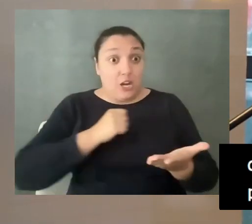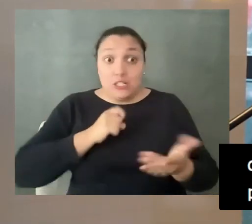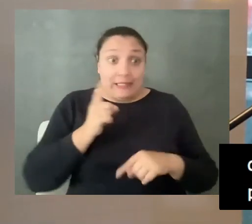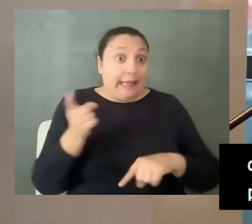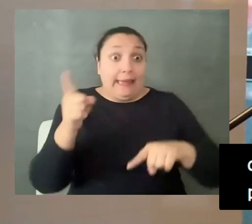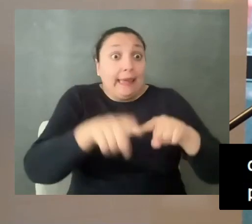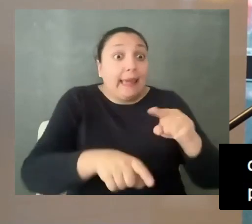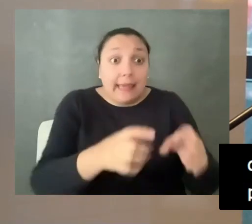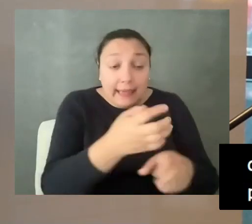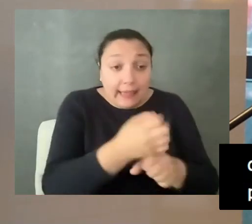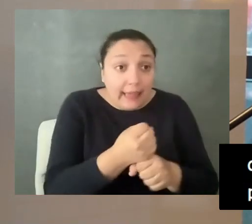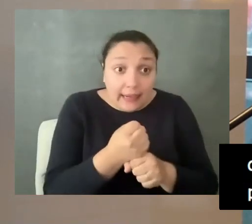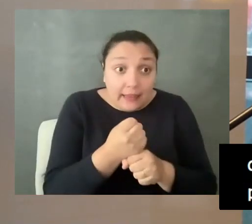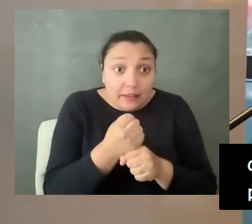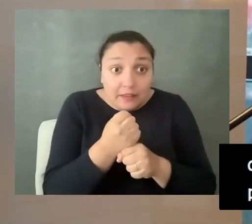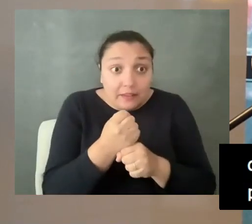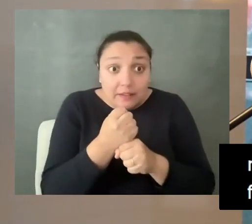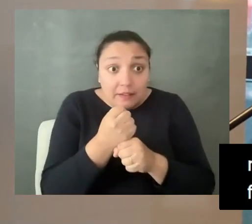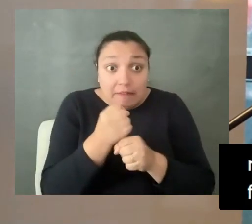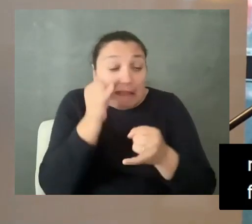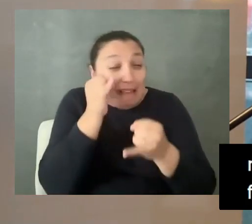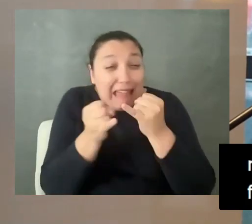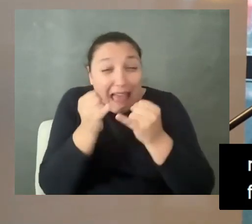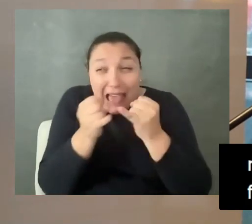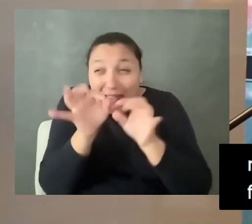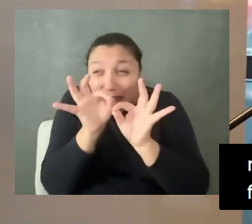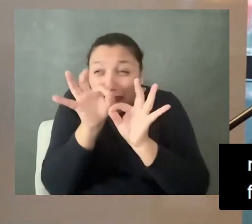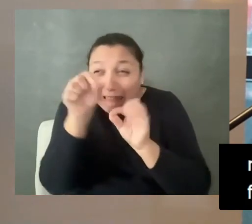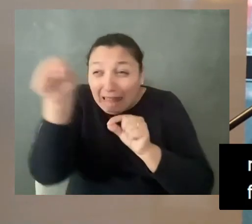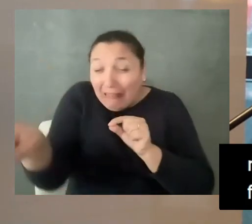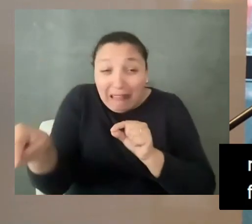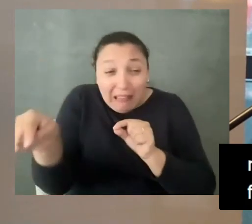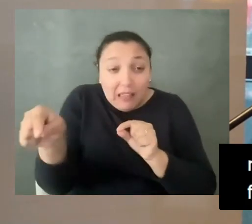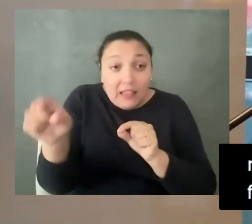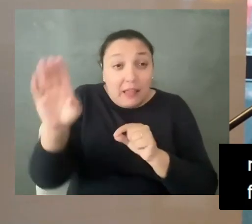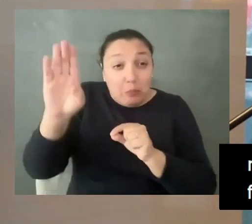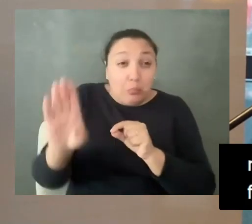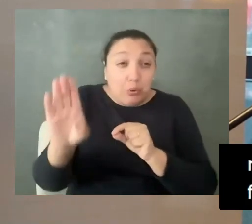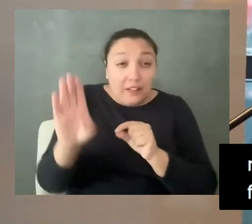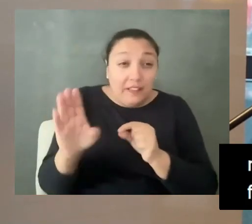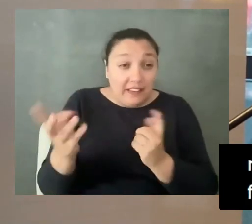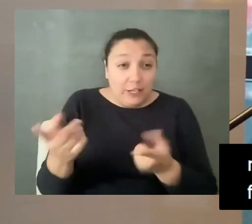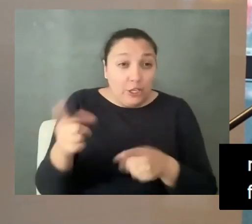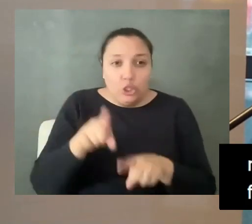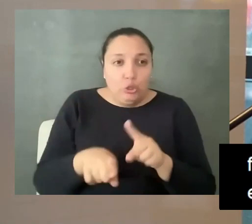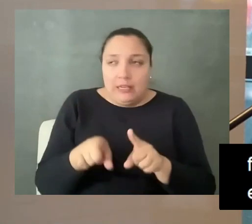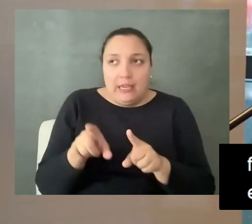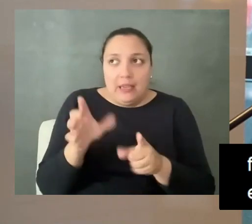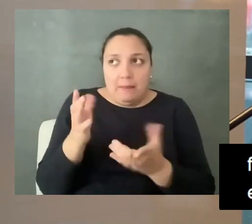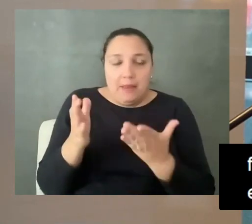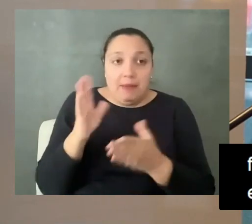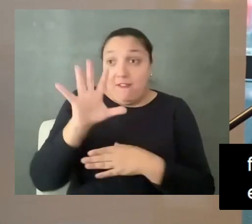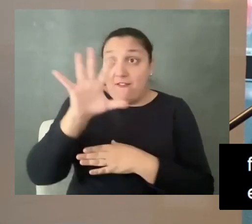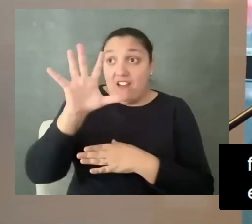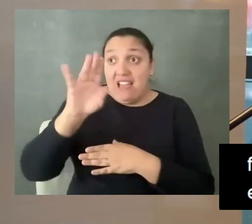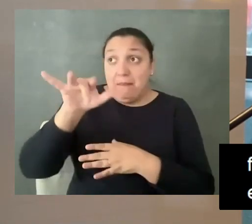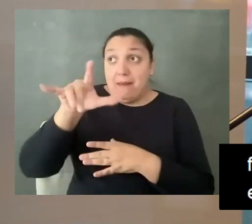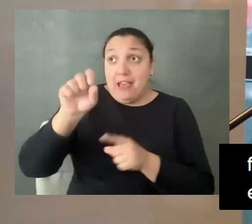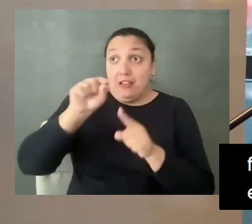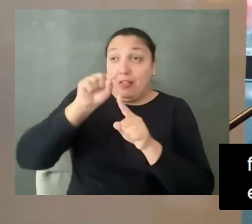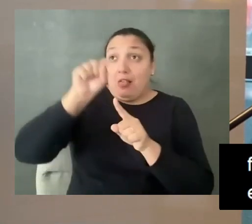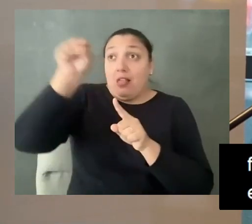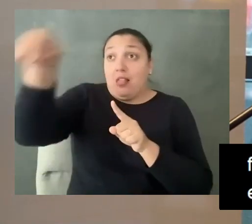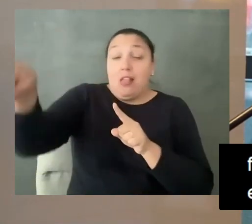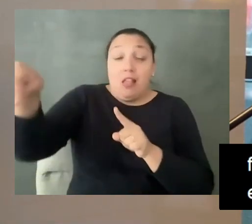the last mile, right? For some of you who live in Brooklyn, you can't imagine that your closest neighbor may be 5 miles away, but there's